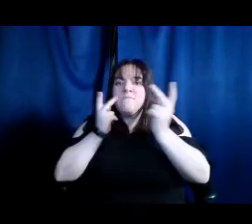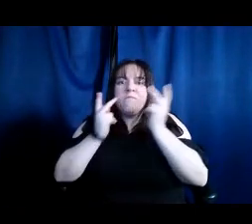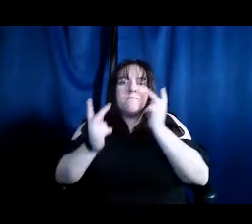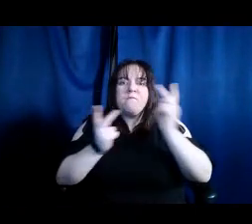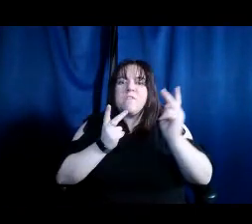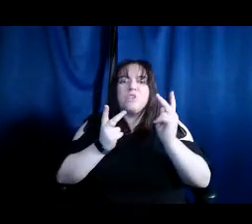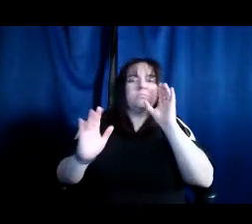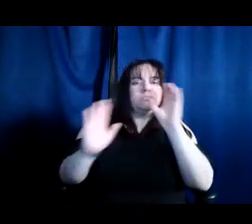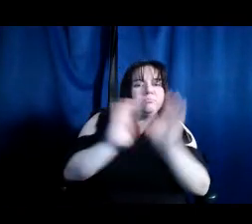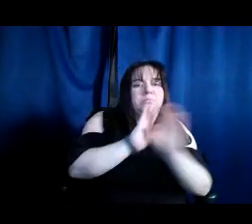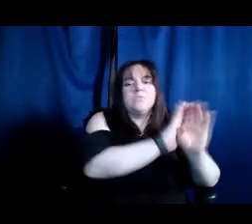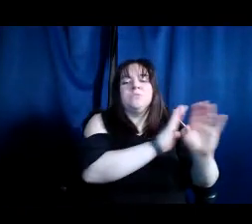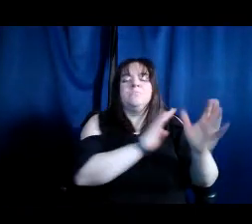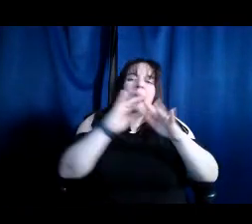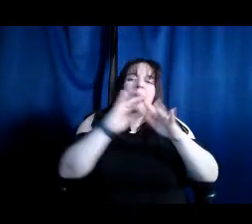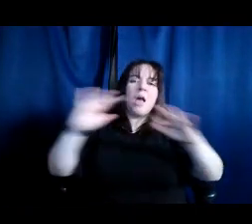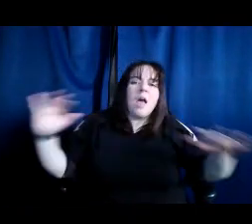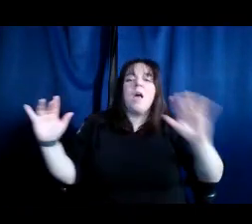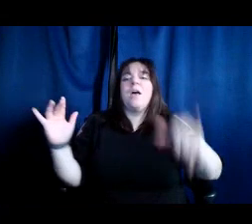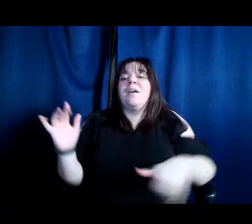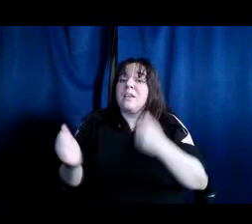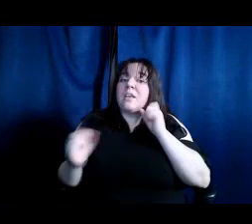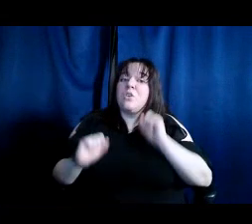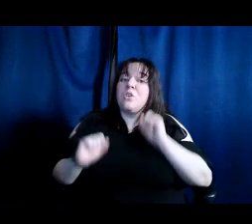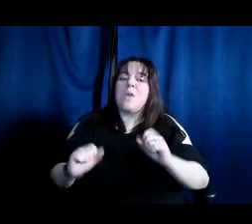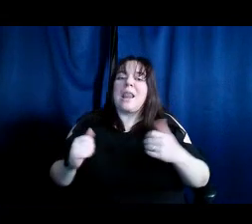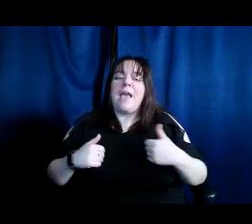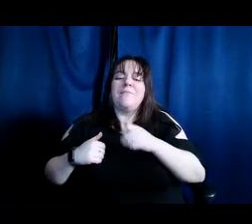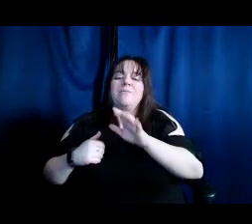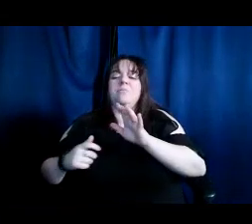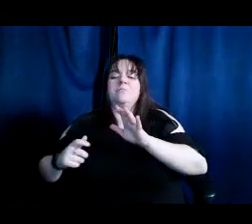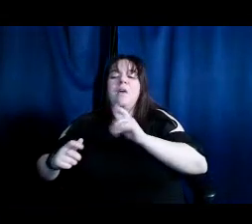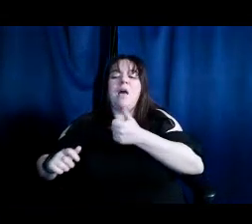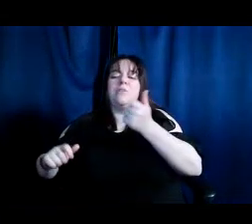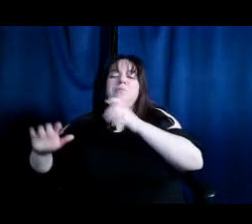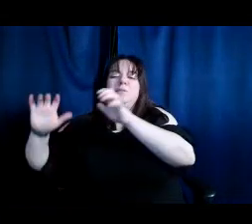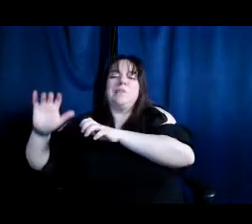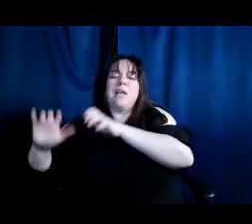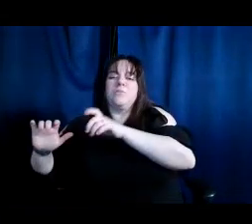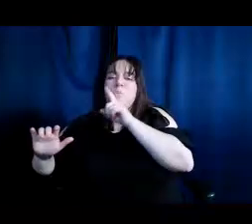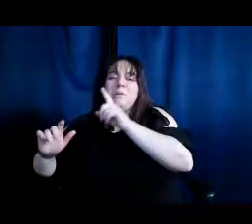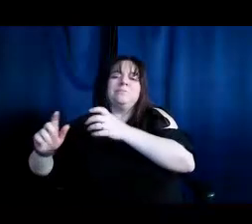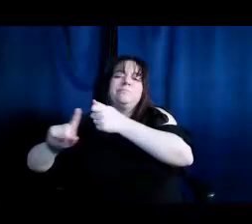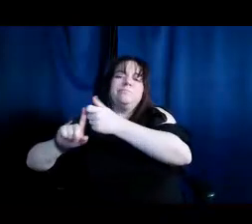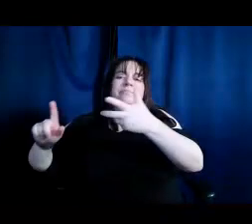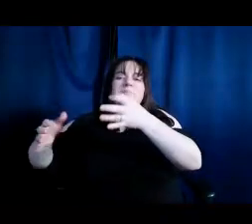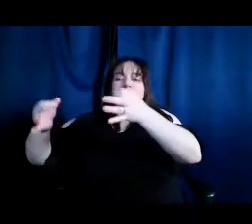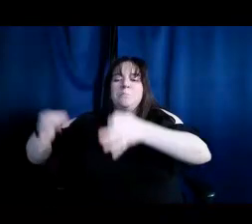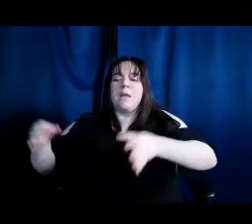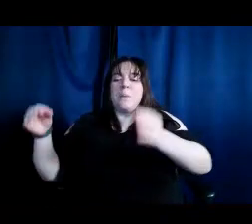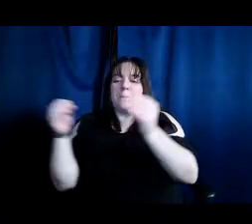to receive the content of the images in a non-visual way. But why does alt text matter?